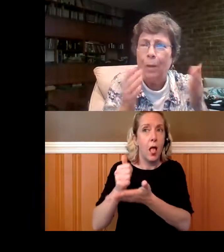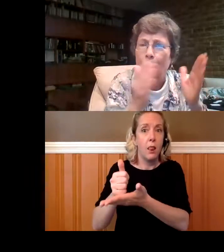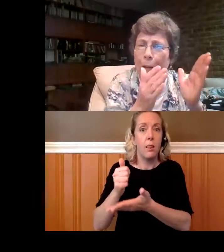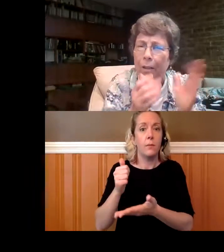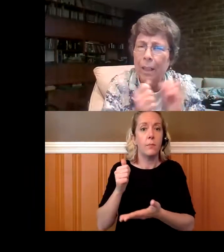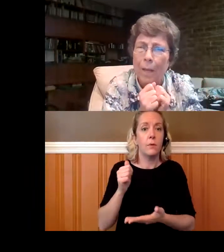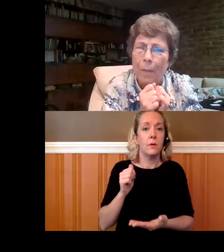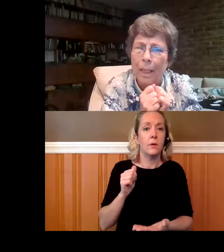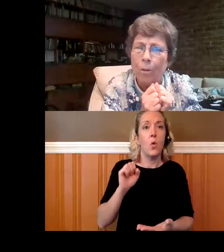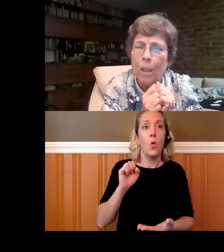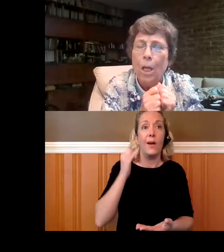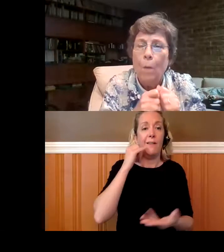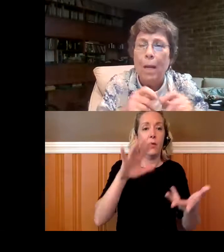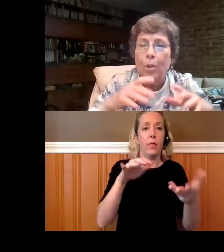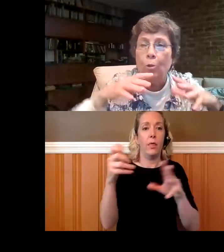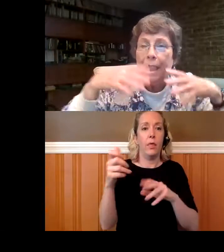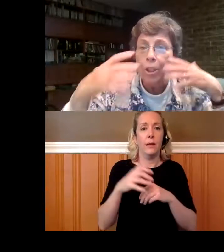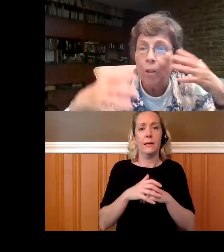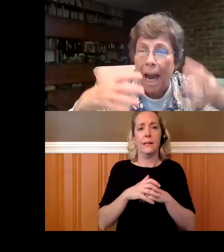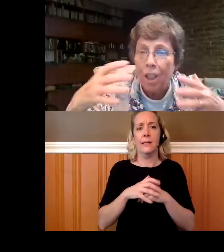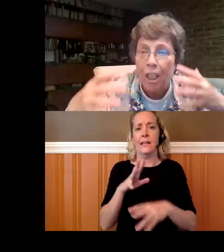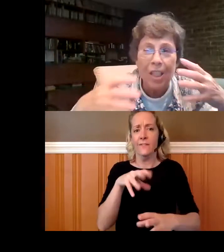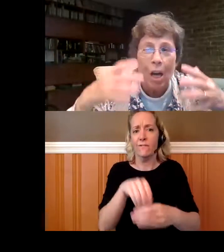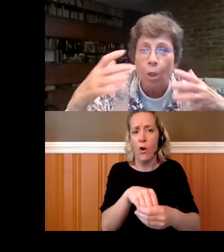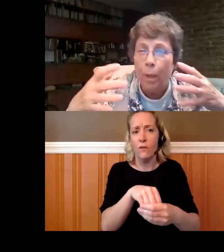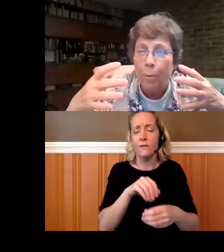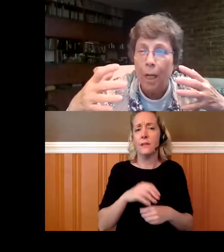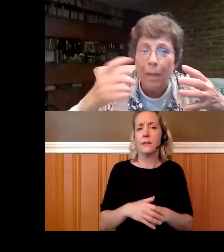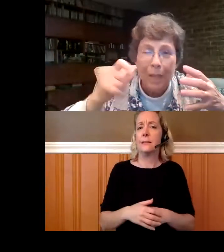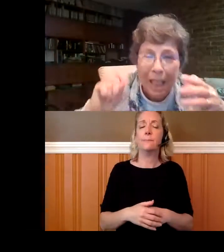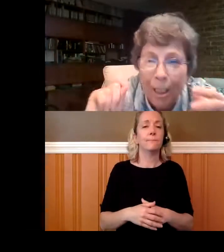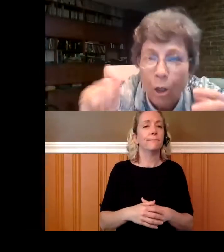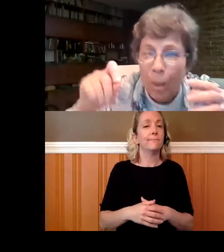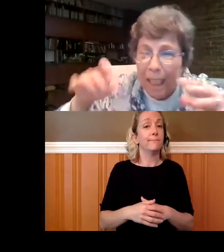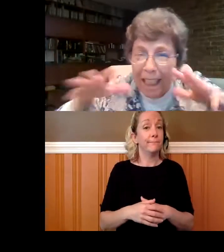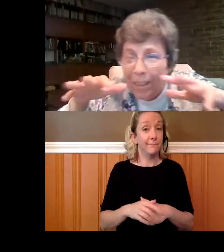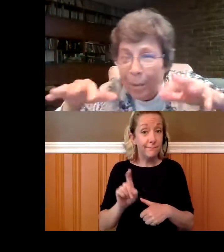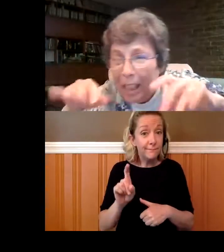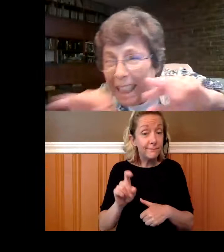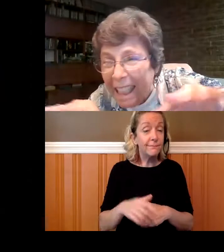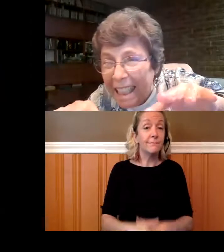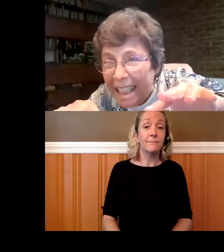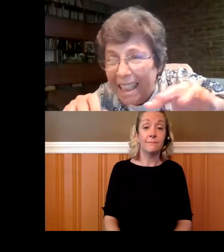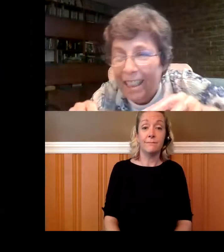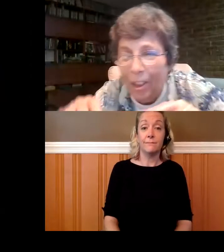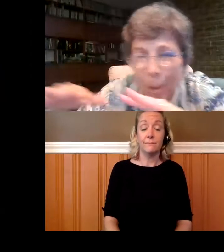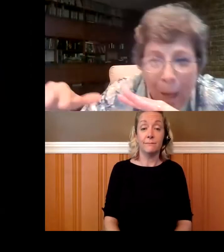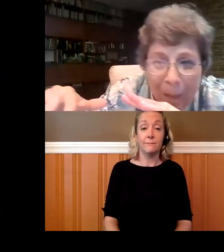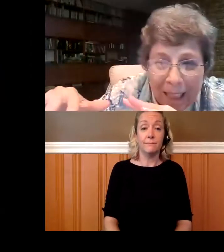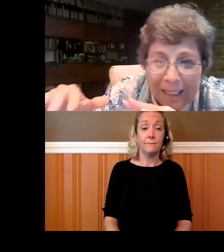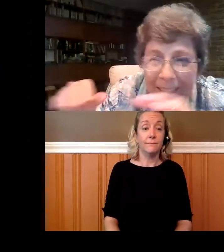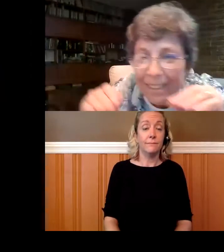not going well, maybe go in and give some little hints to the public or to the student? What do you think? What do people think